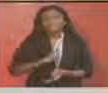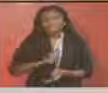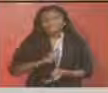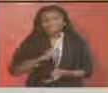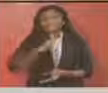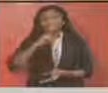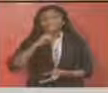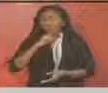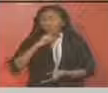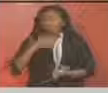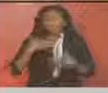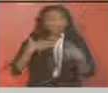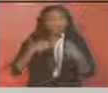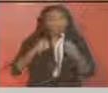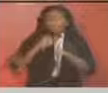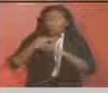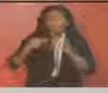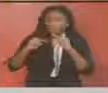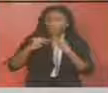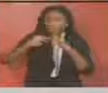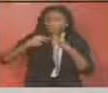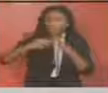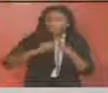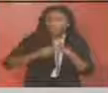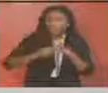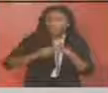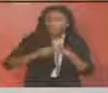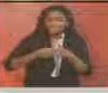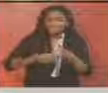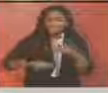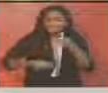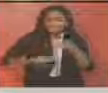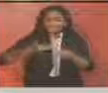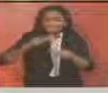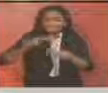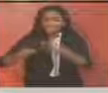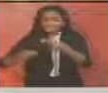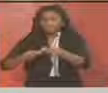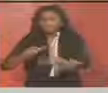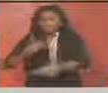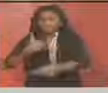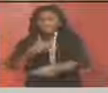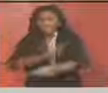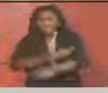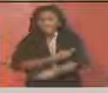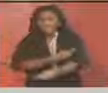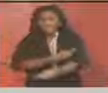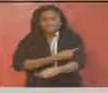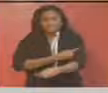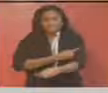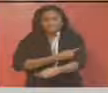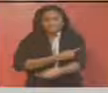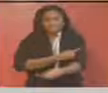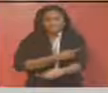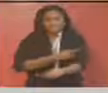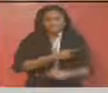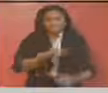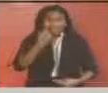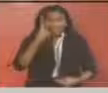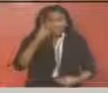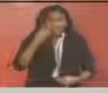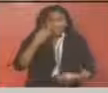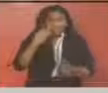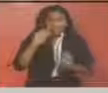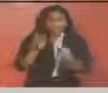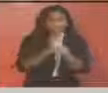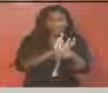start to vaccinate persons on this tried and tested method for 50 years, it is going to